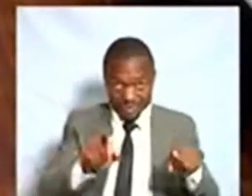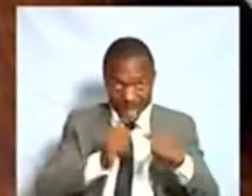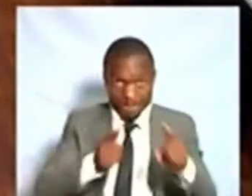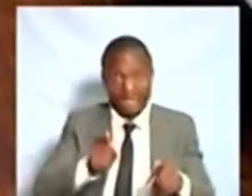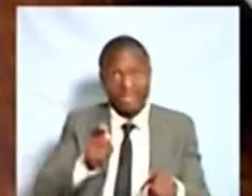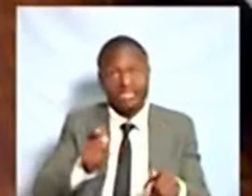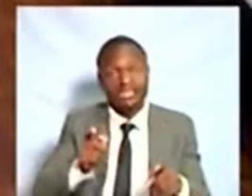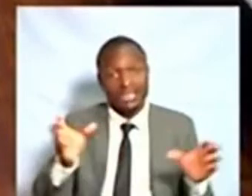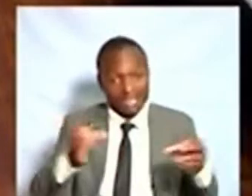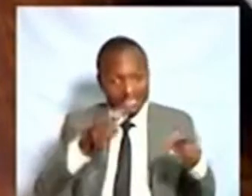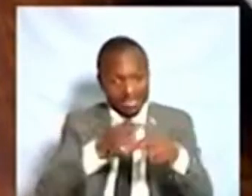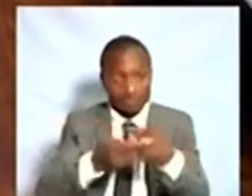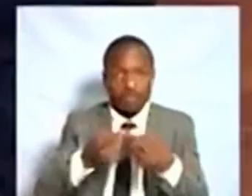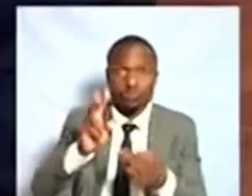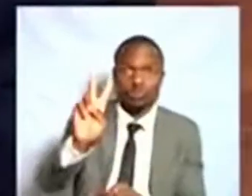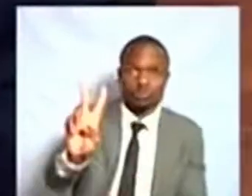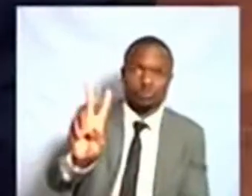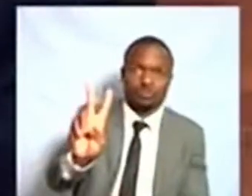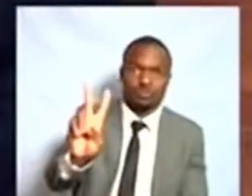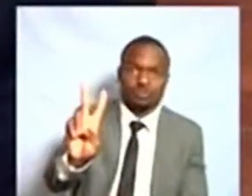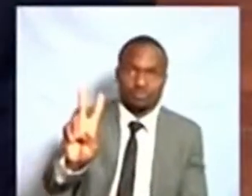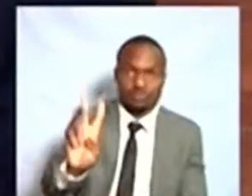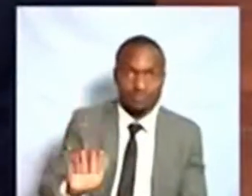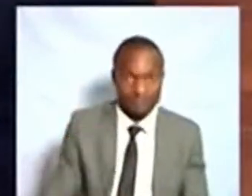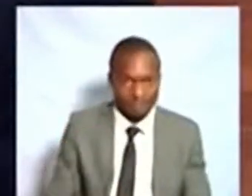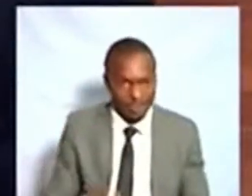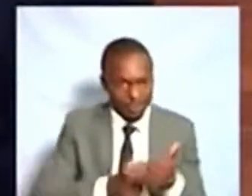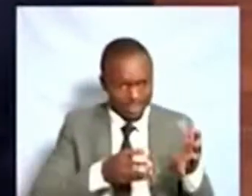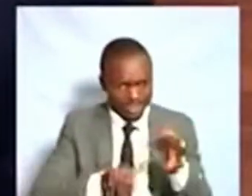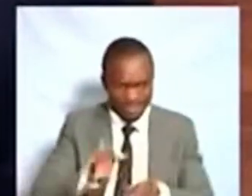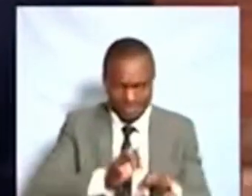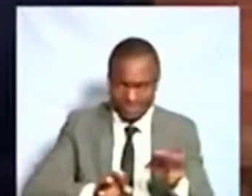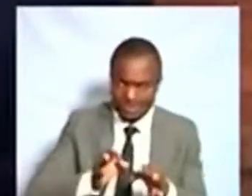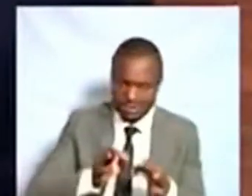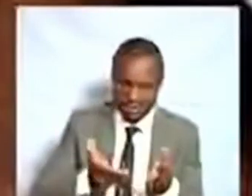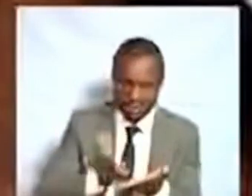1, but divided into 2. what's the explanation on page 8?